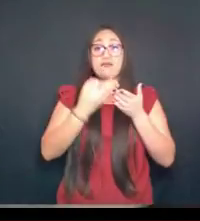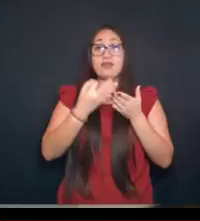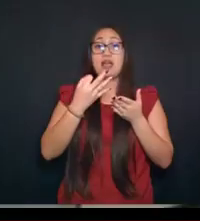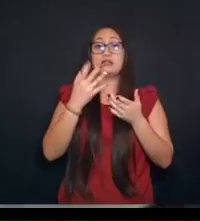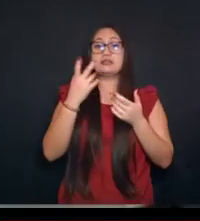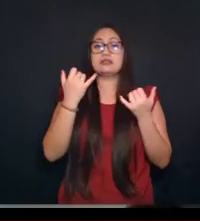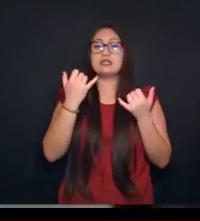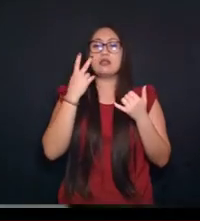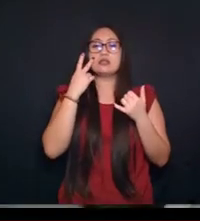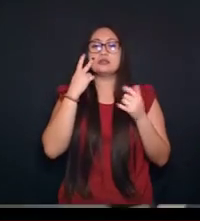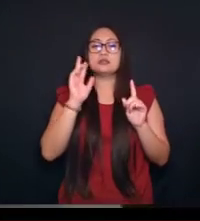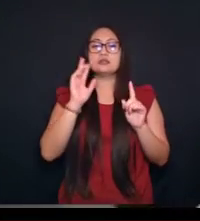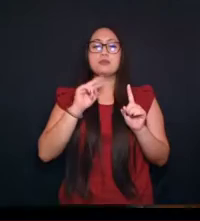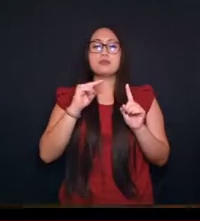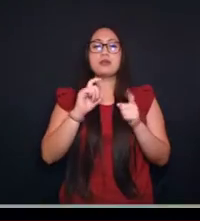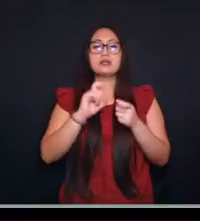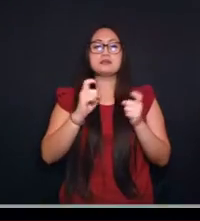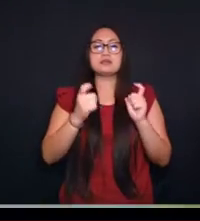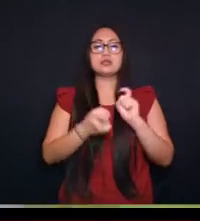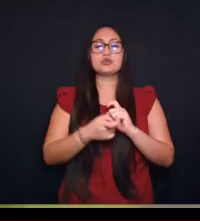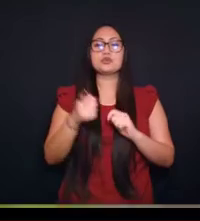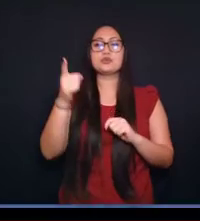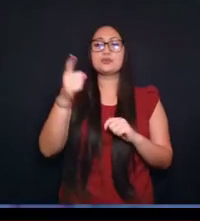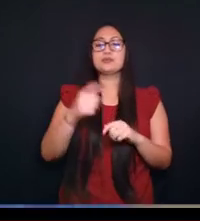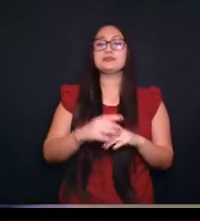view here. Right here. Well,